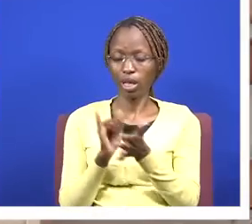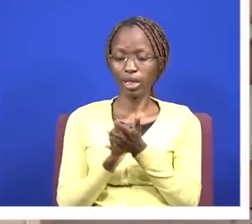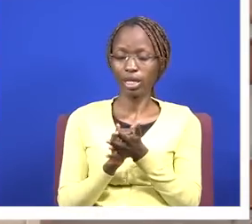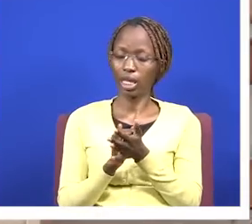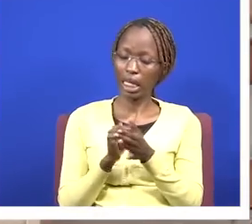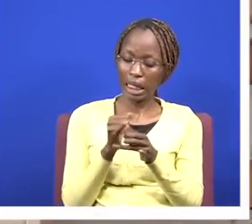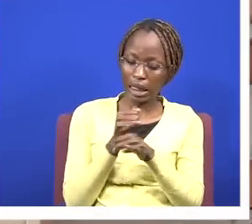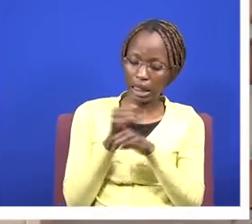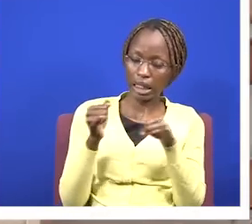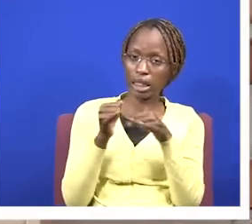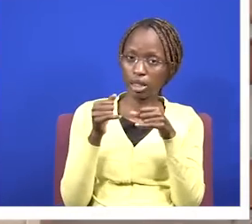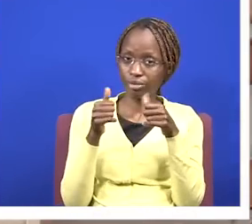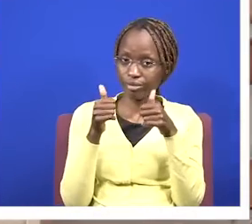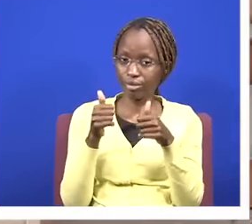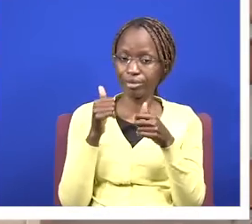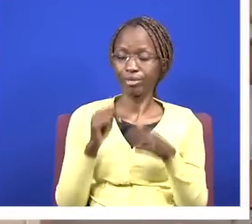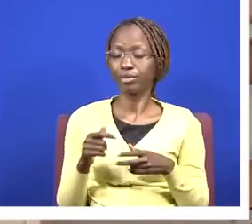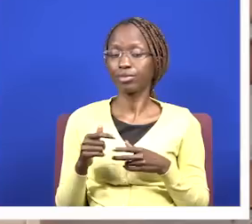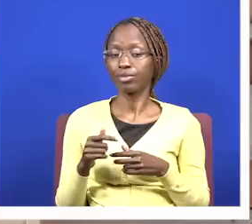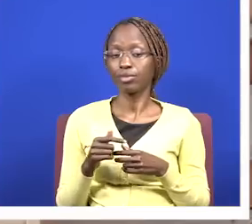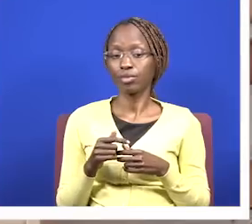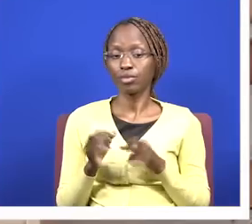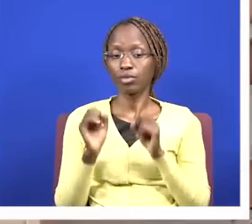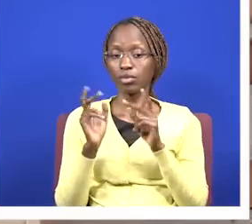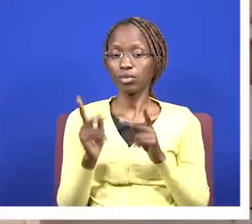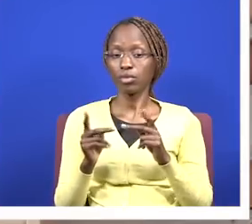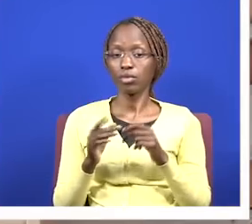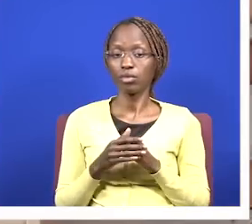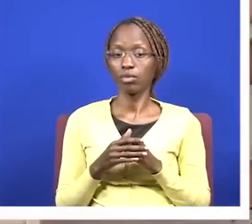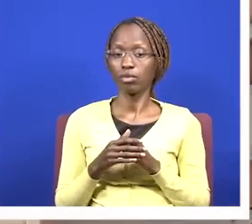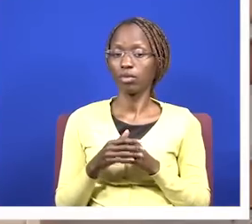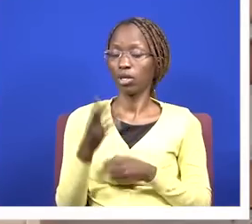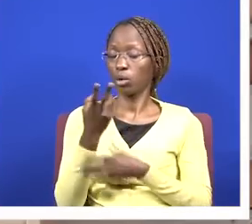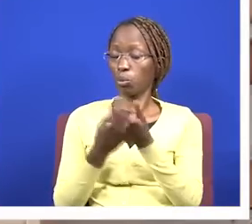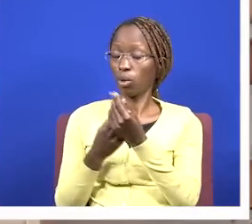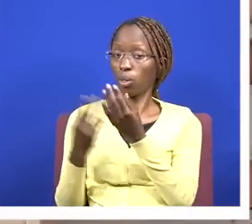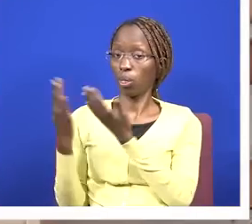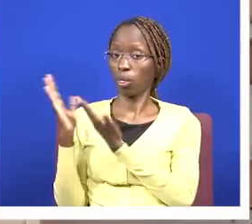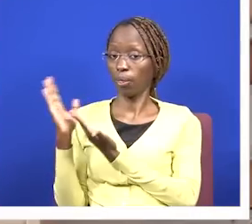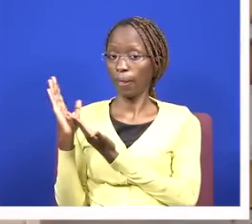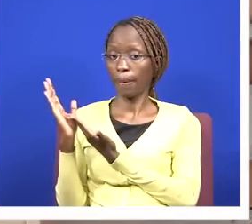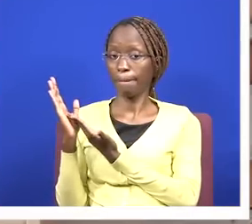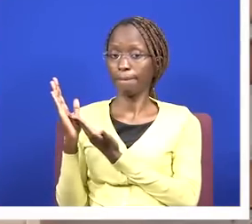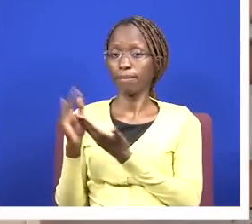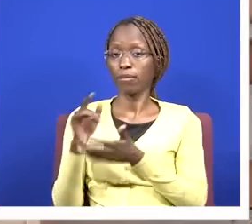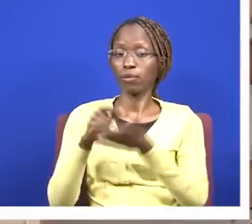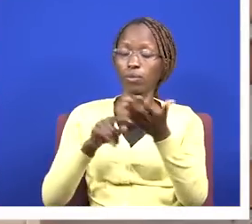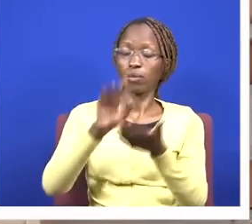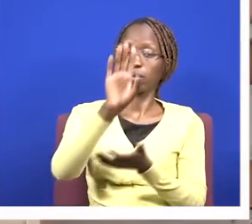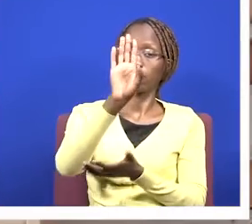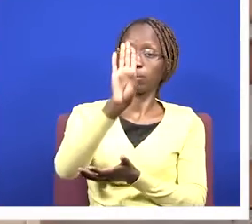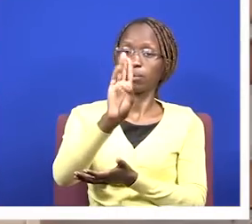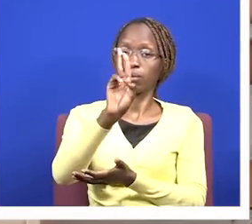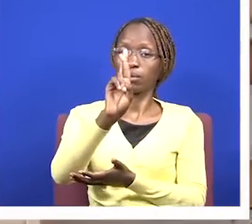and clean. Now, boys and girls, both of these are brushes.